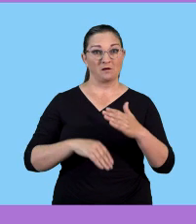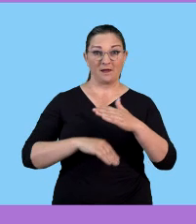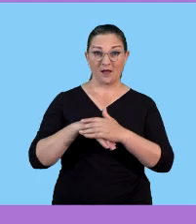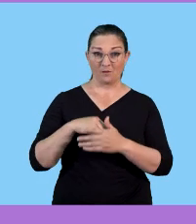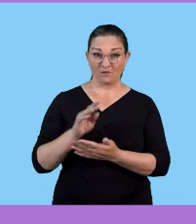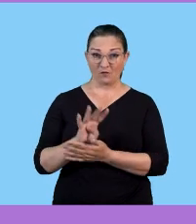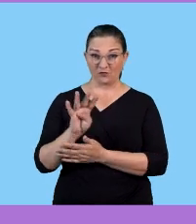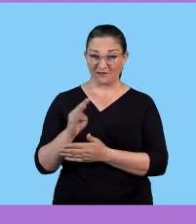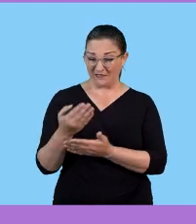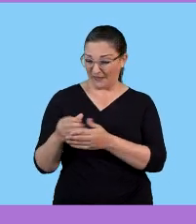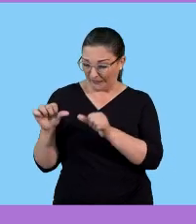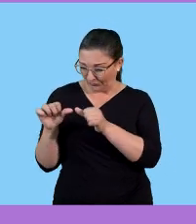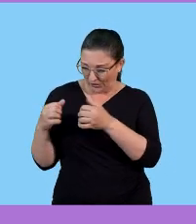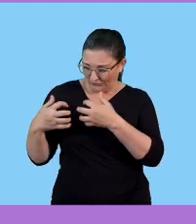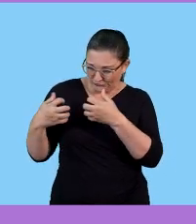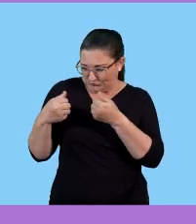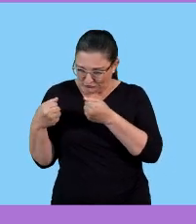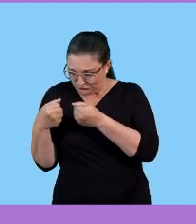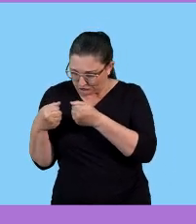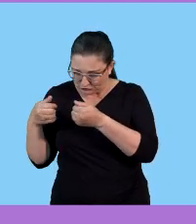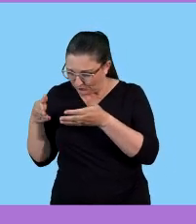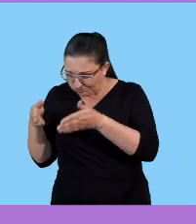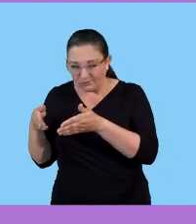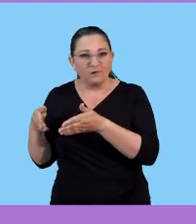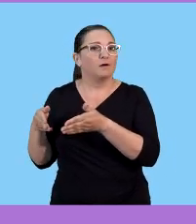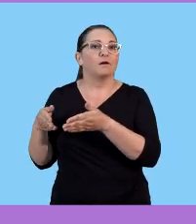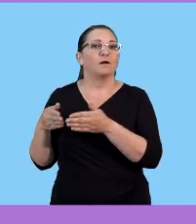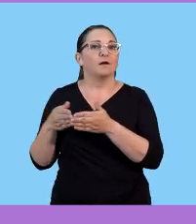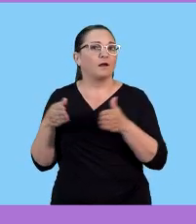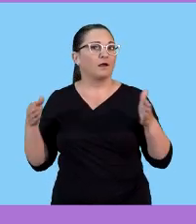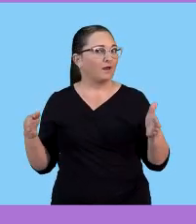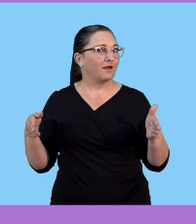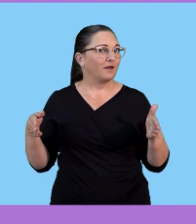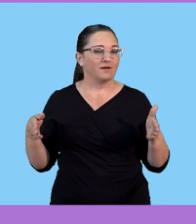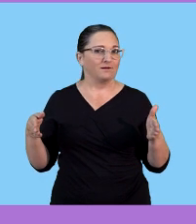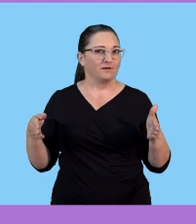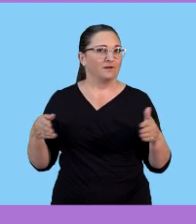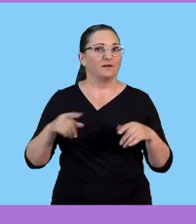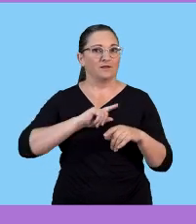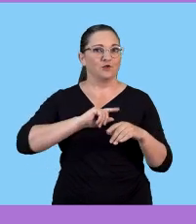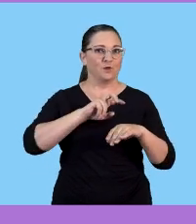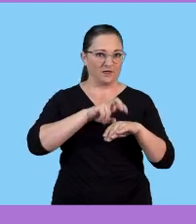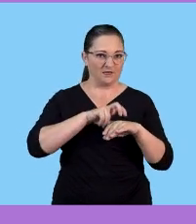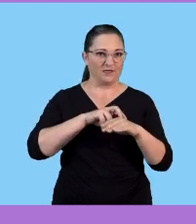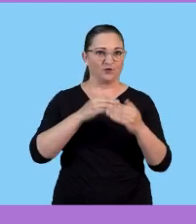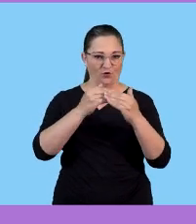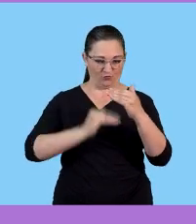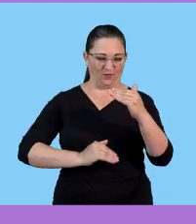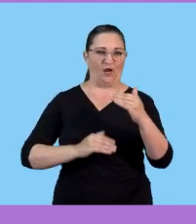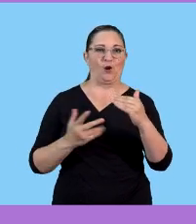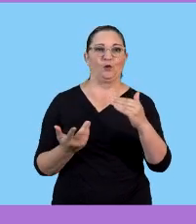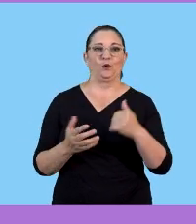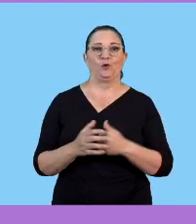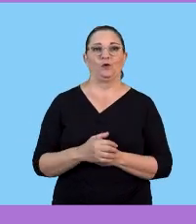there, which I can't. The base won't be the same. So I need to round downwards. This gives me 13